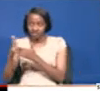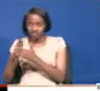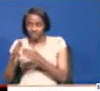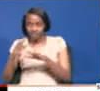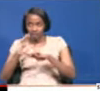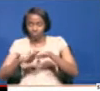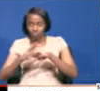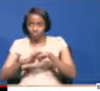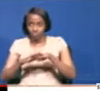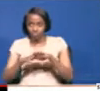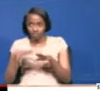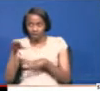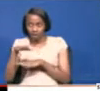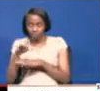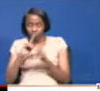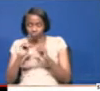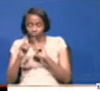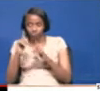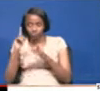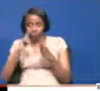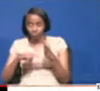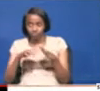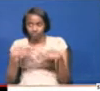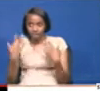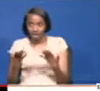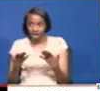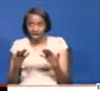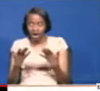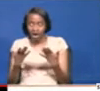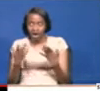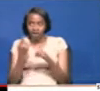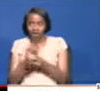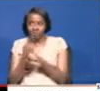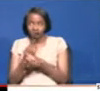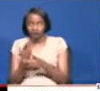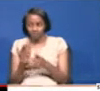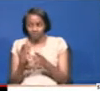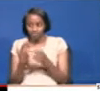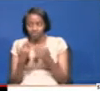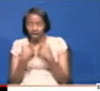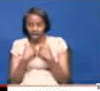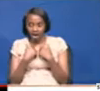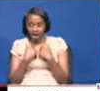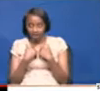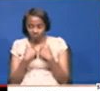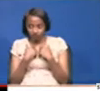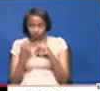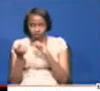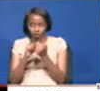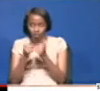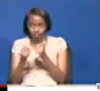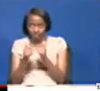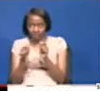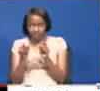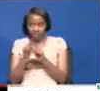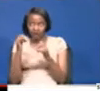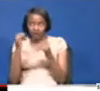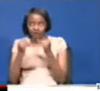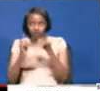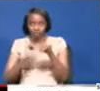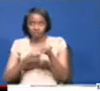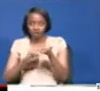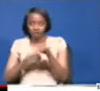two are seeking to succeed outgoing Governor Amason Jeffa Kingi, who is completing his second and final term in office.